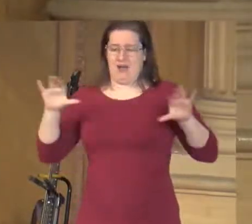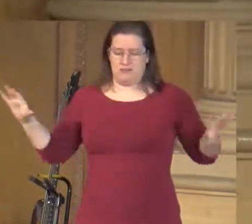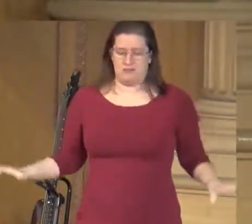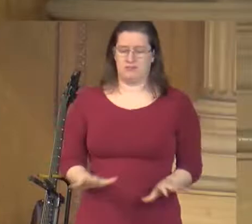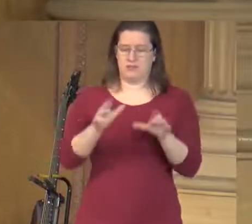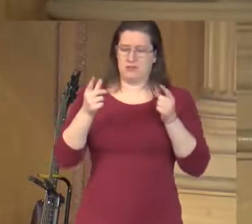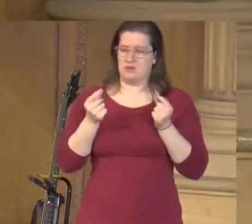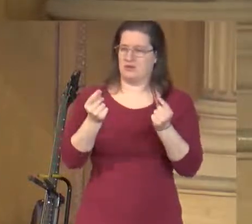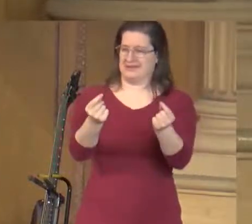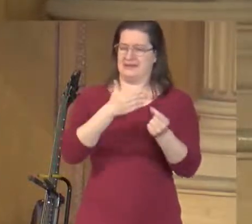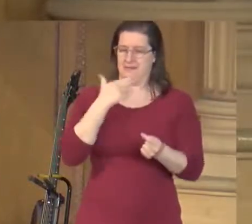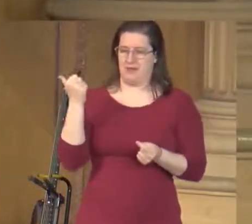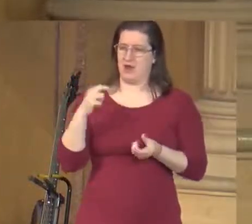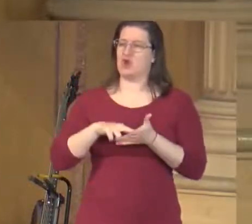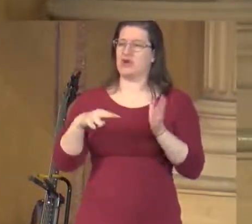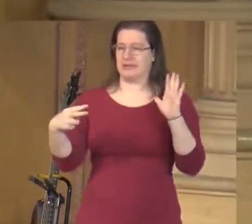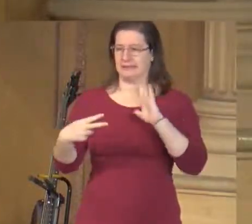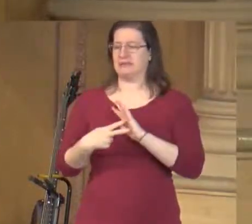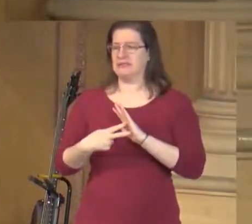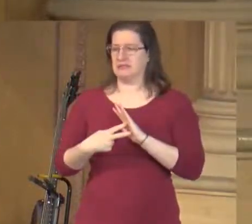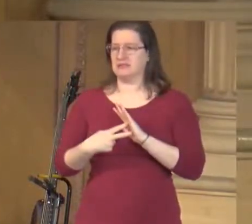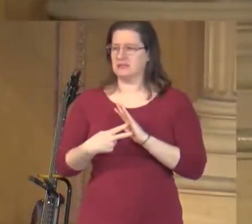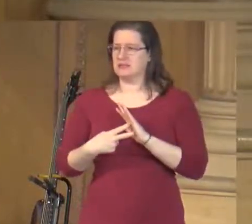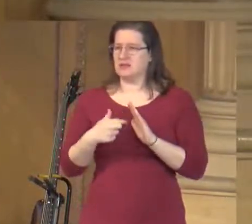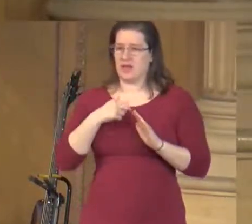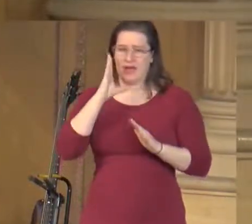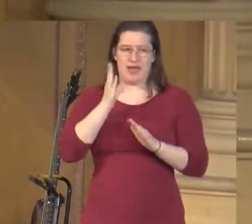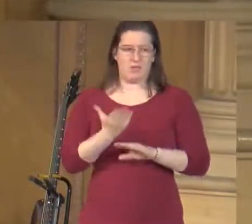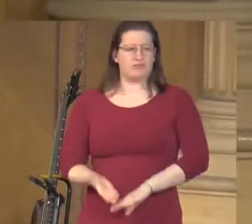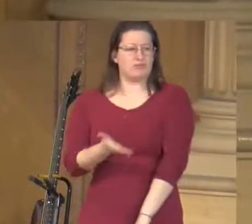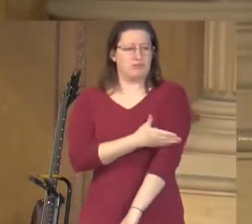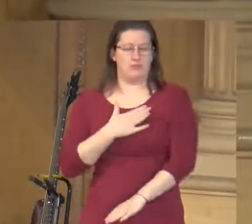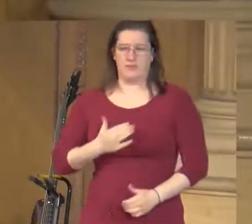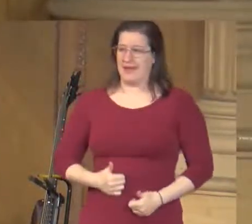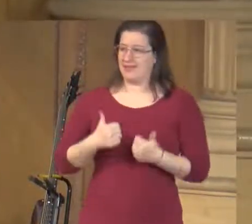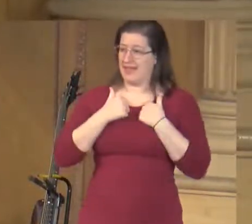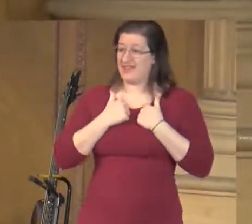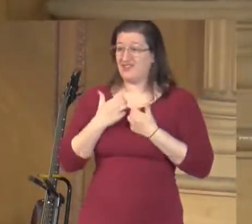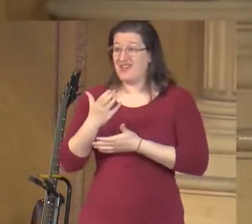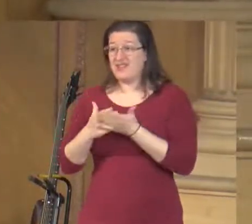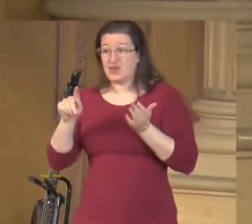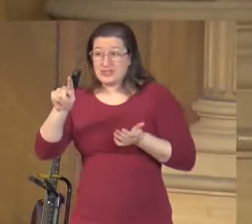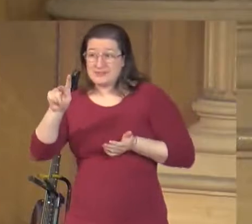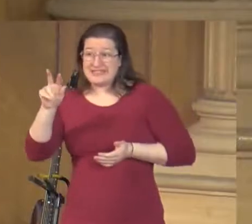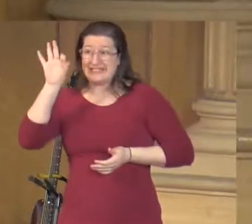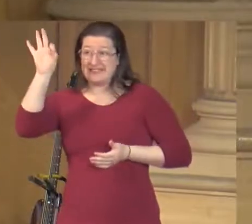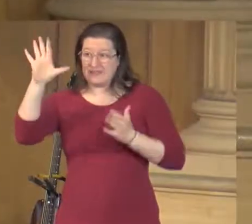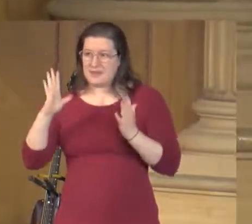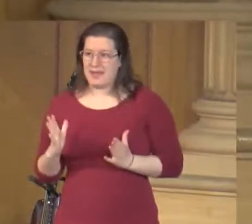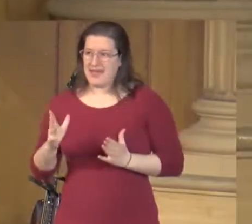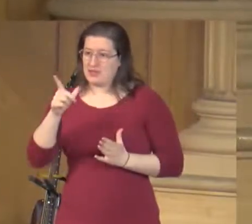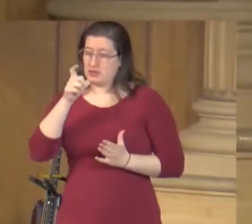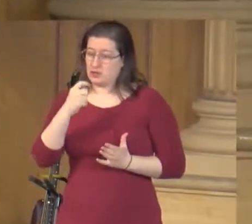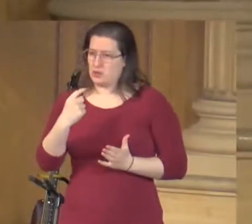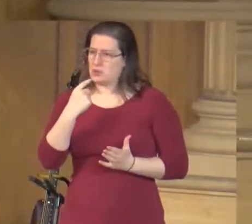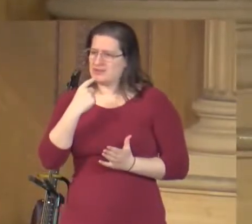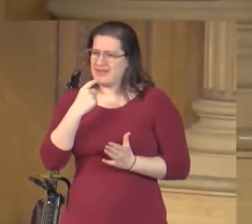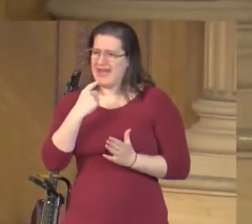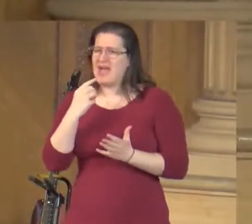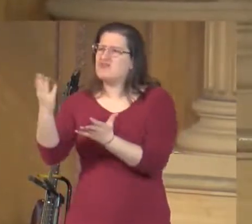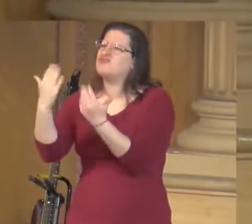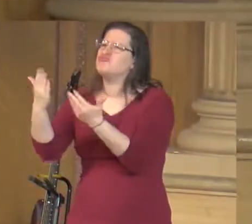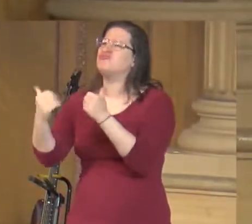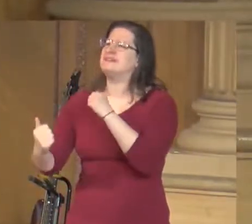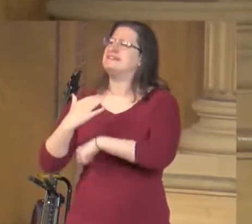forms of this all over the place. The televangelist who tells you, put your hand on the screen and then send him money so that he can buy the private jet that God wants him